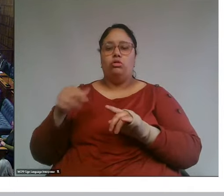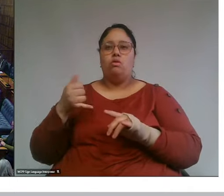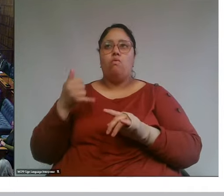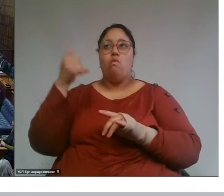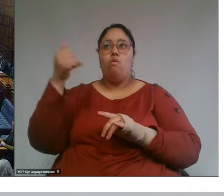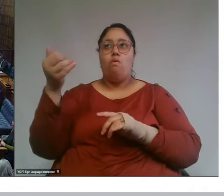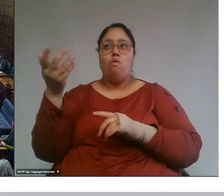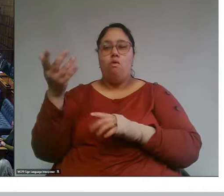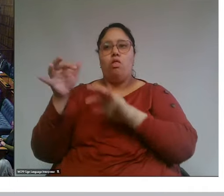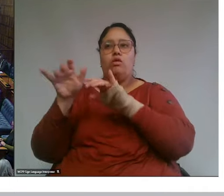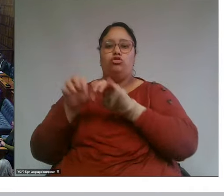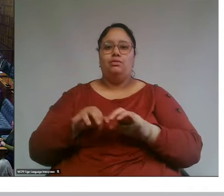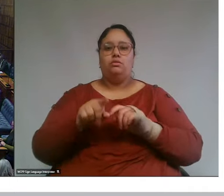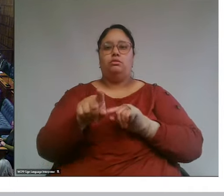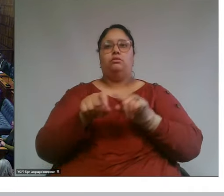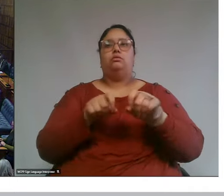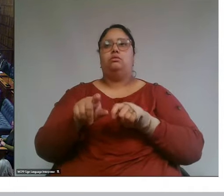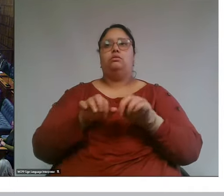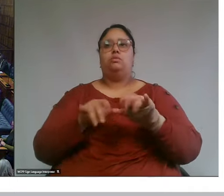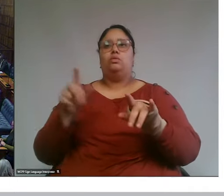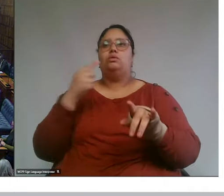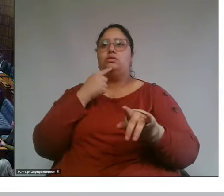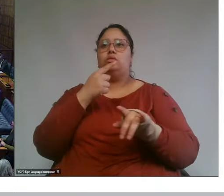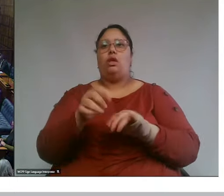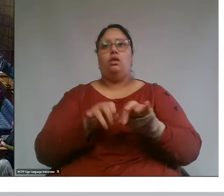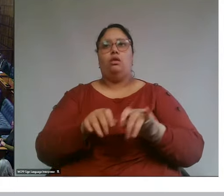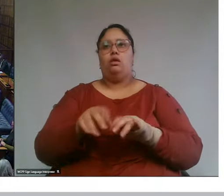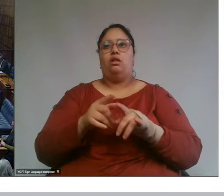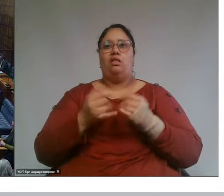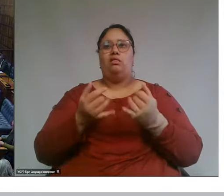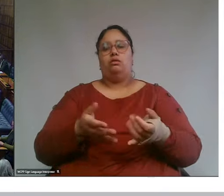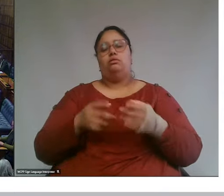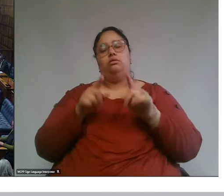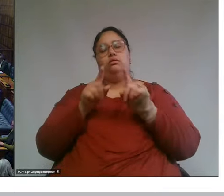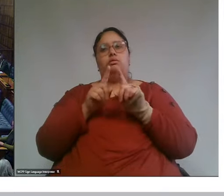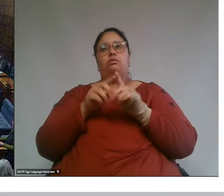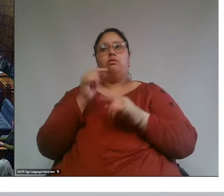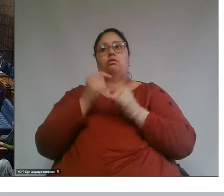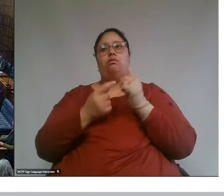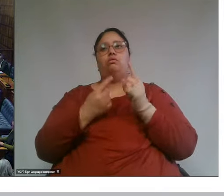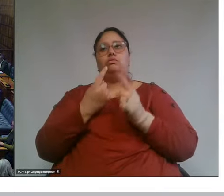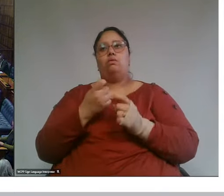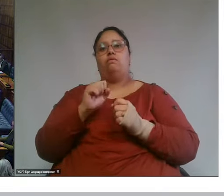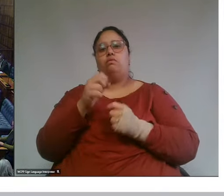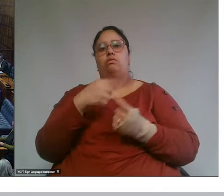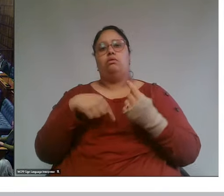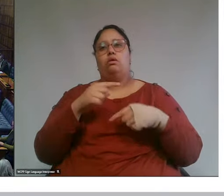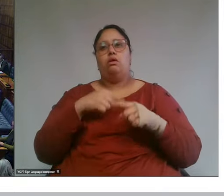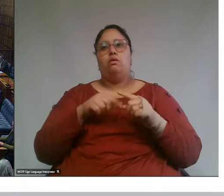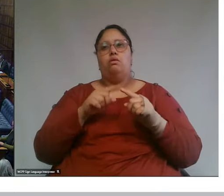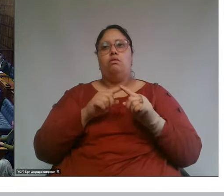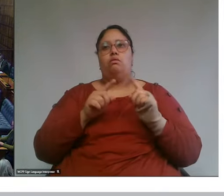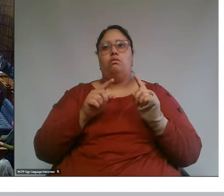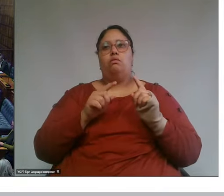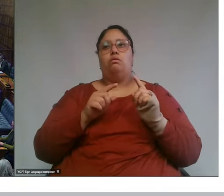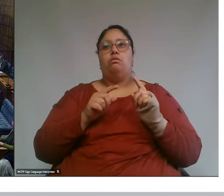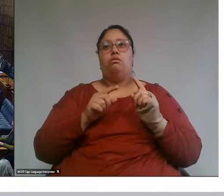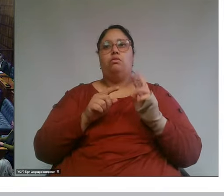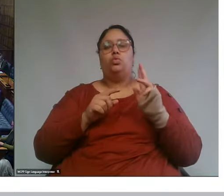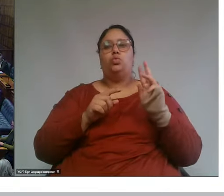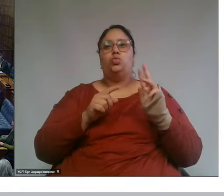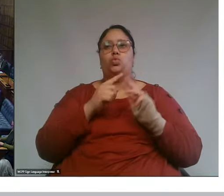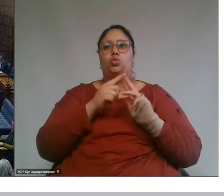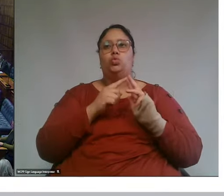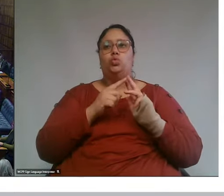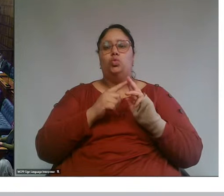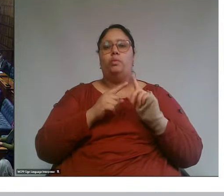ask that particular question there my last one uh for this round I'm I'm assuming that we're only a three questions